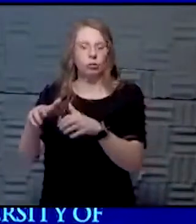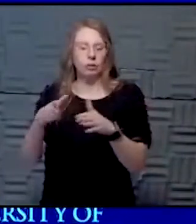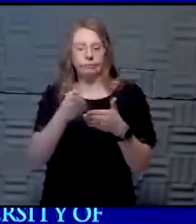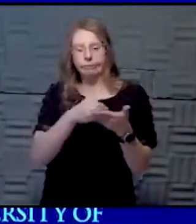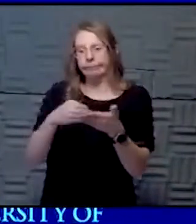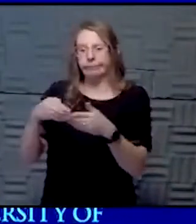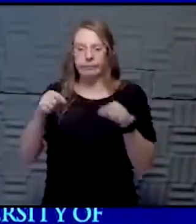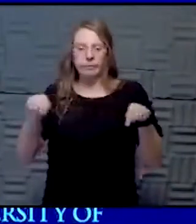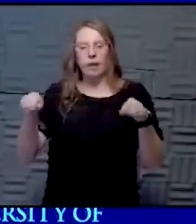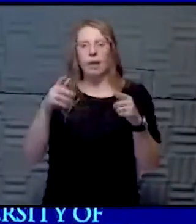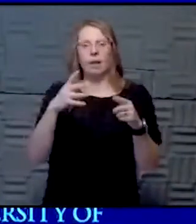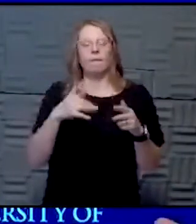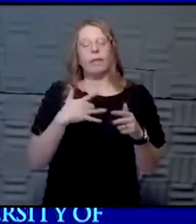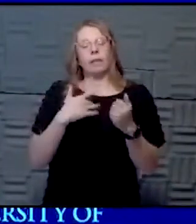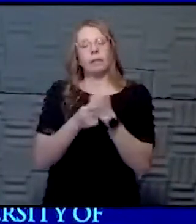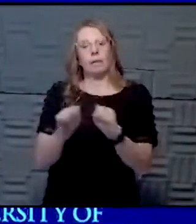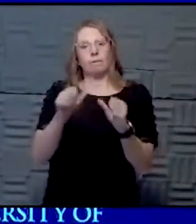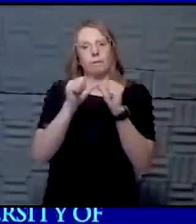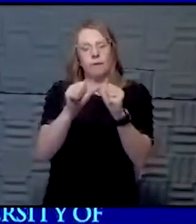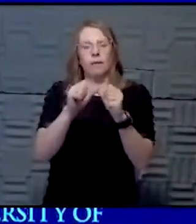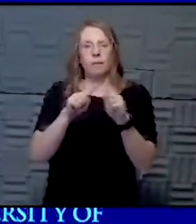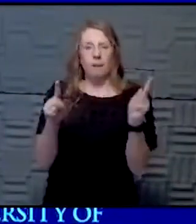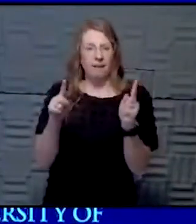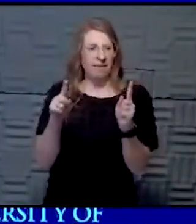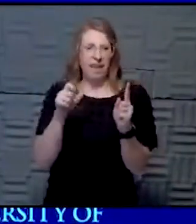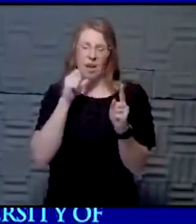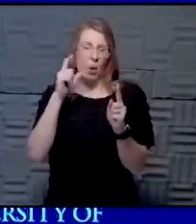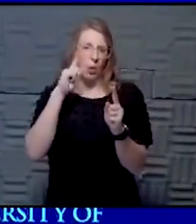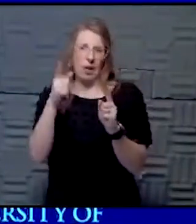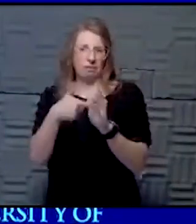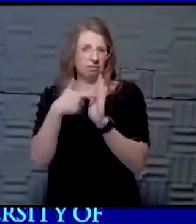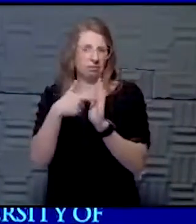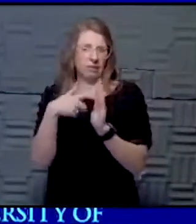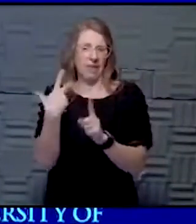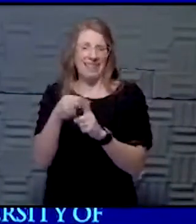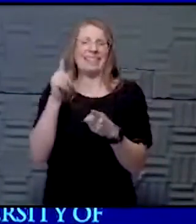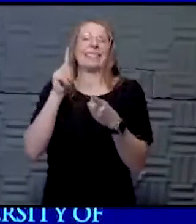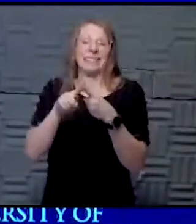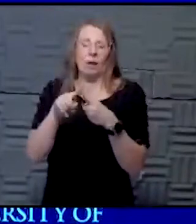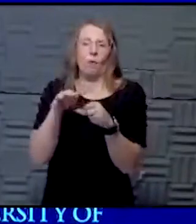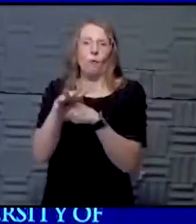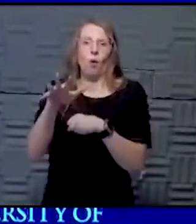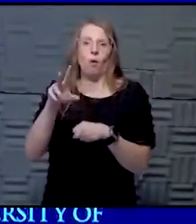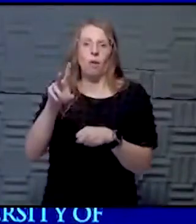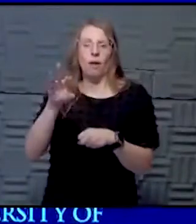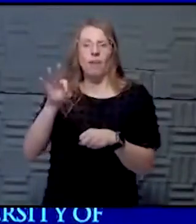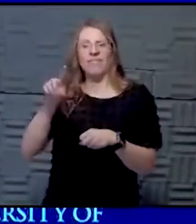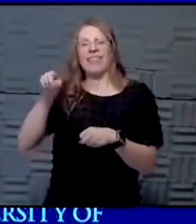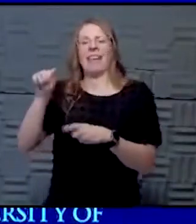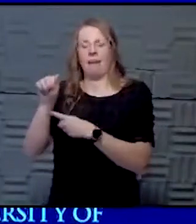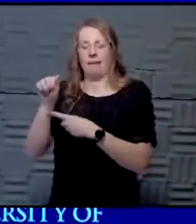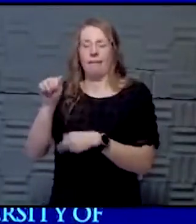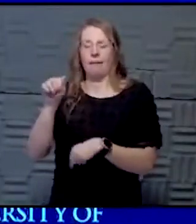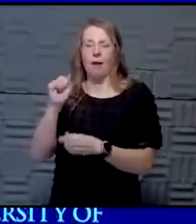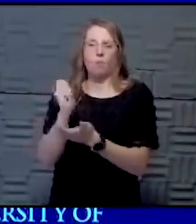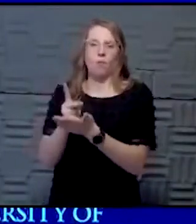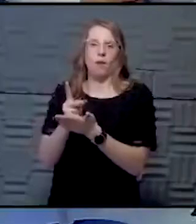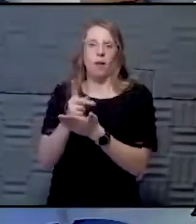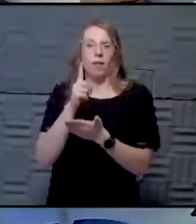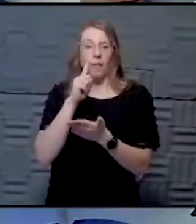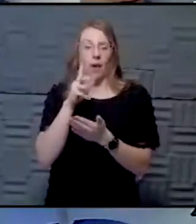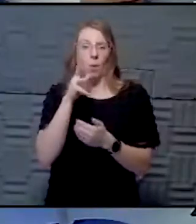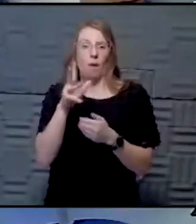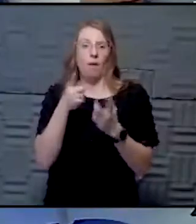public health question. Yeah. But Hawkeye, I don't see us requiring the vaccine until we get a fully authorized, which we think will happen early this fall,